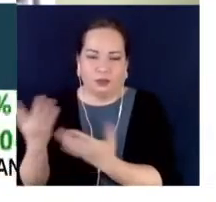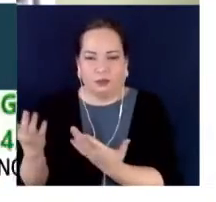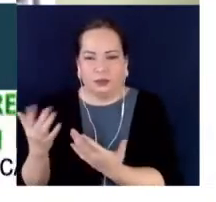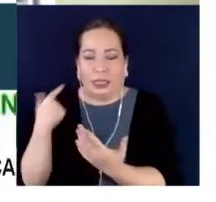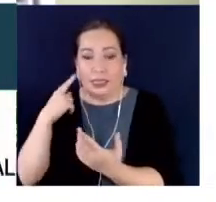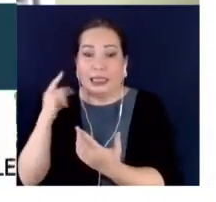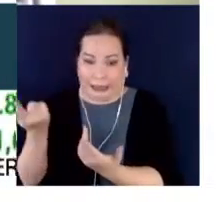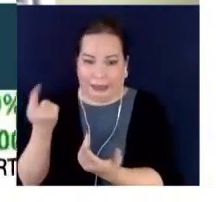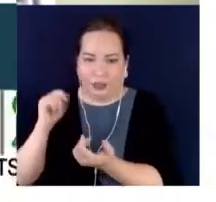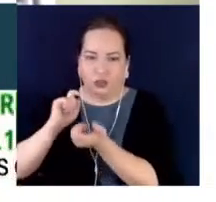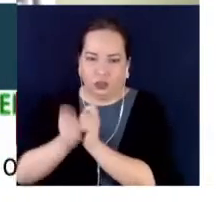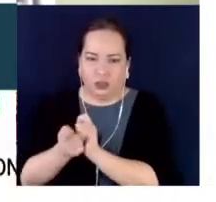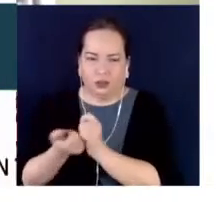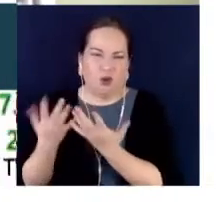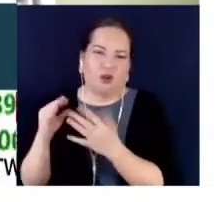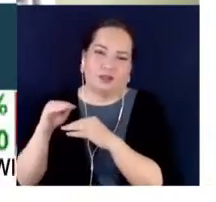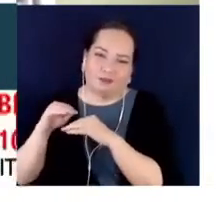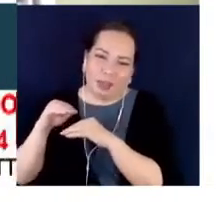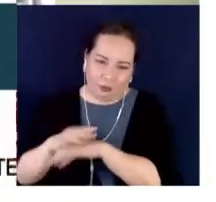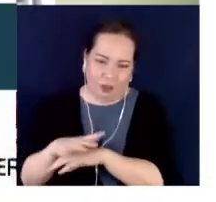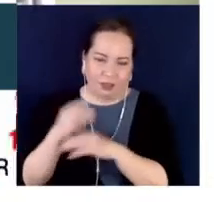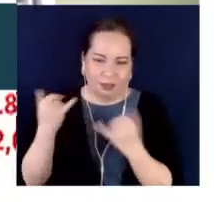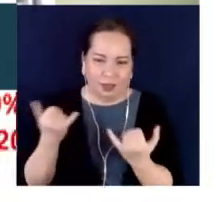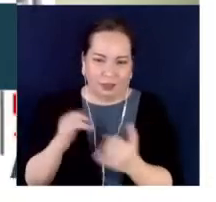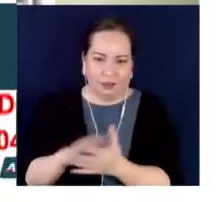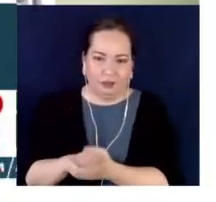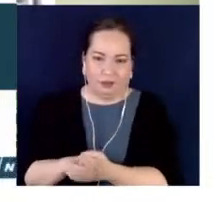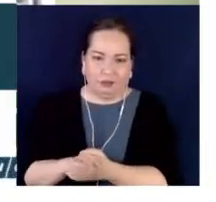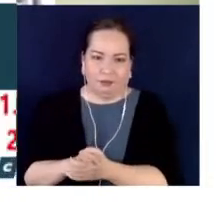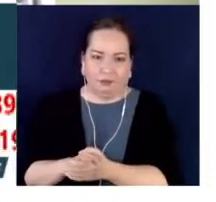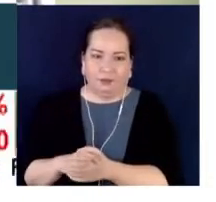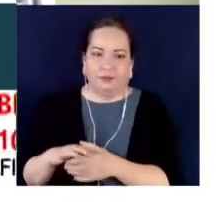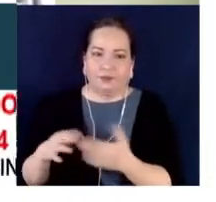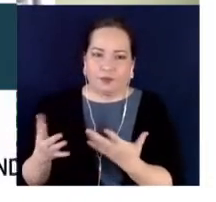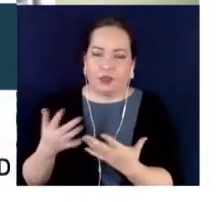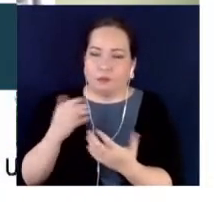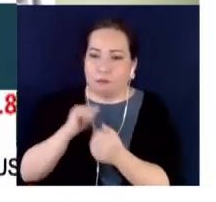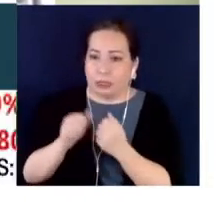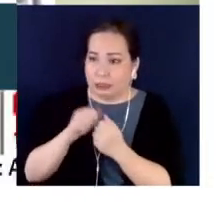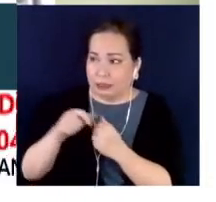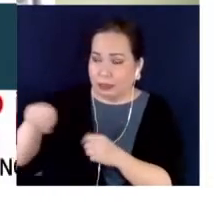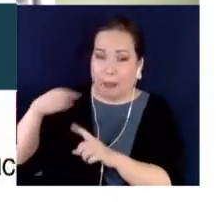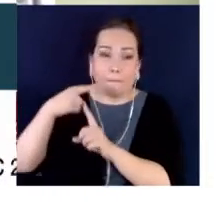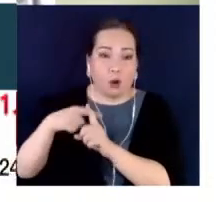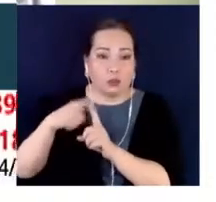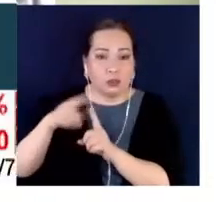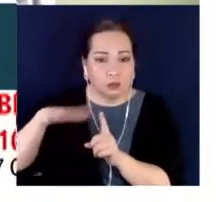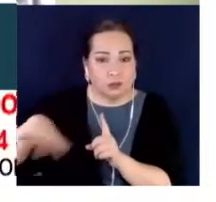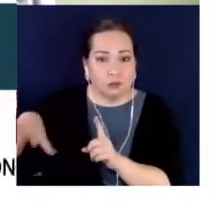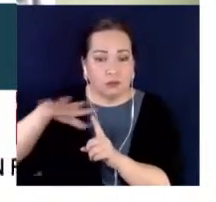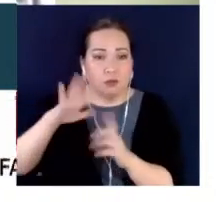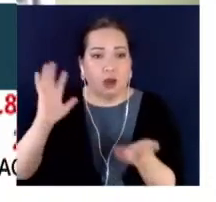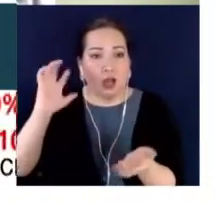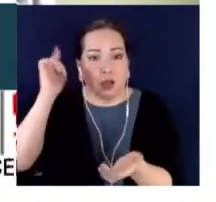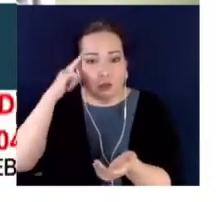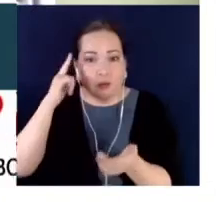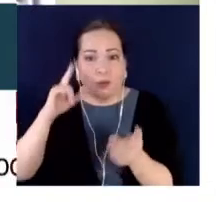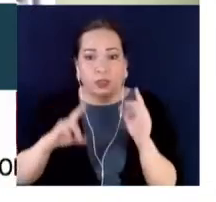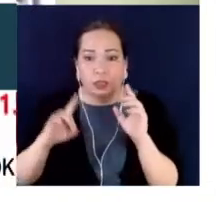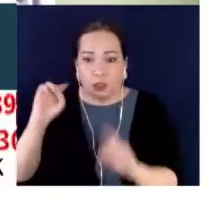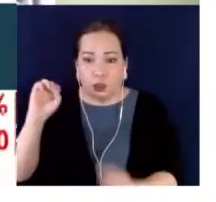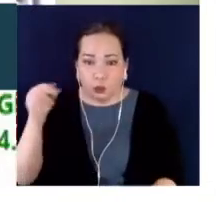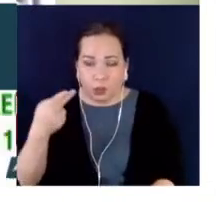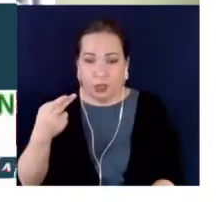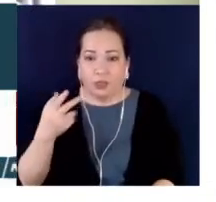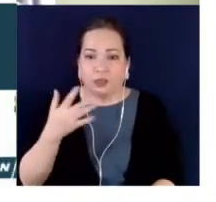the procedure is already there, and it just gives a very strong signal to the people, government, DOH, and all of that. Please pay